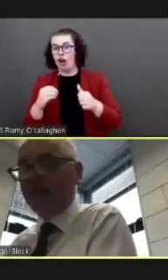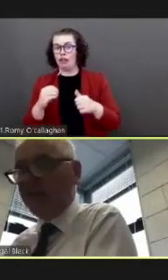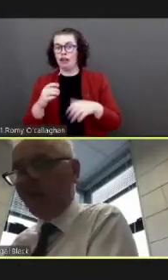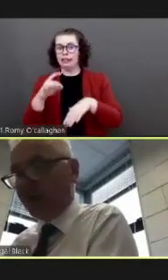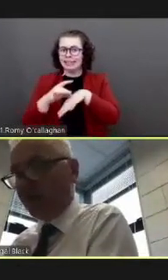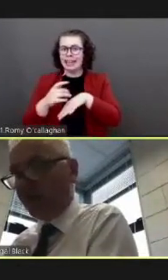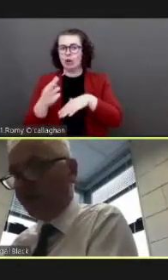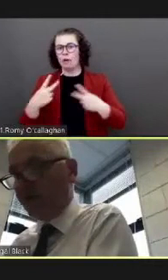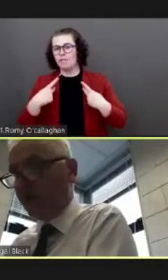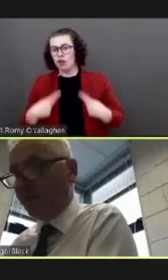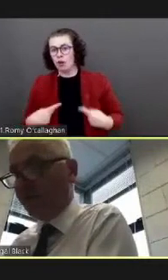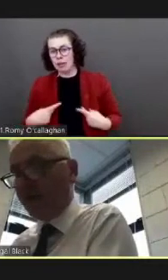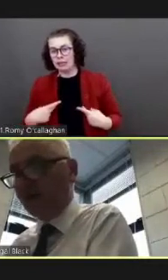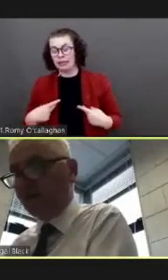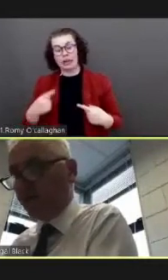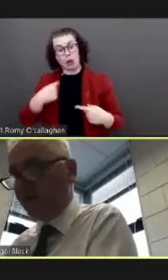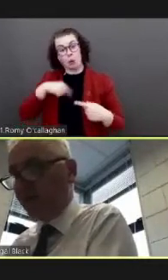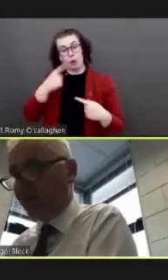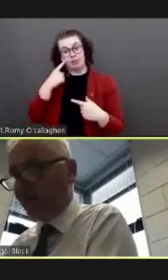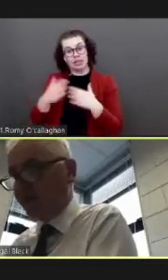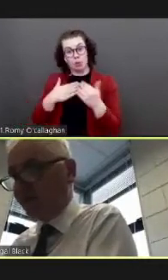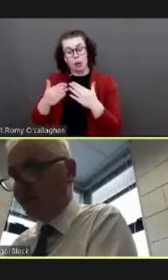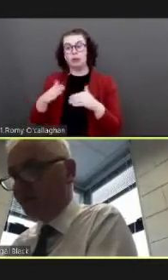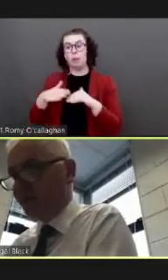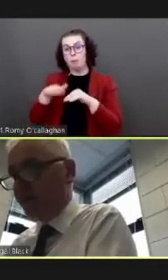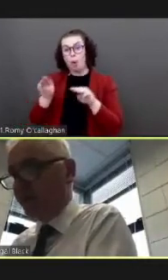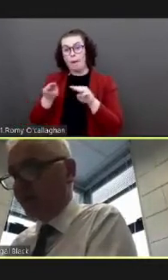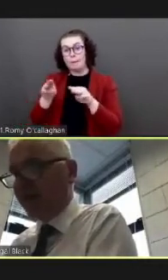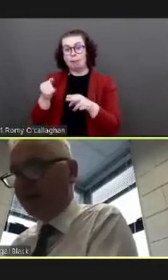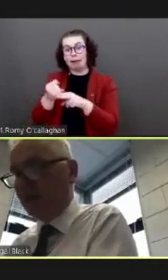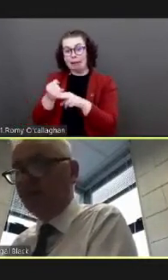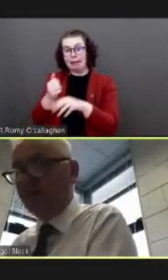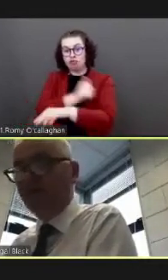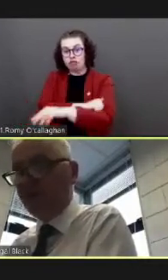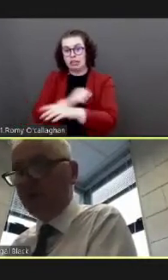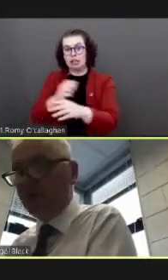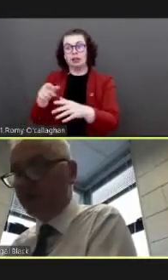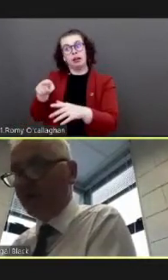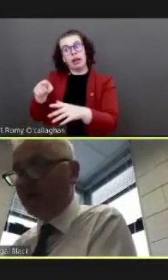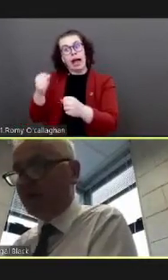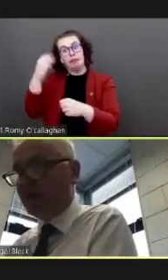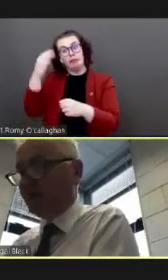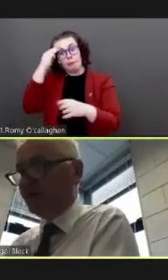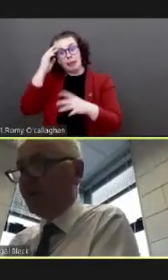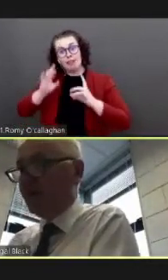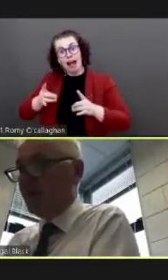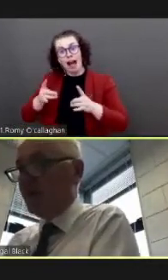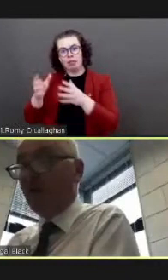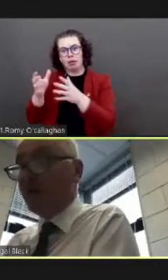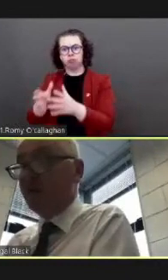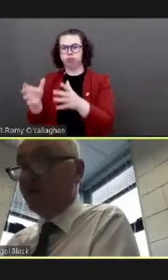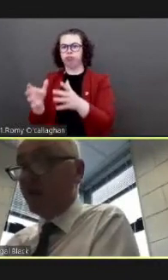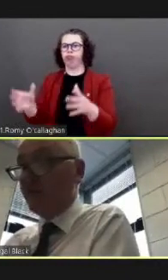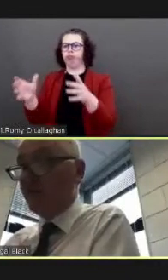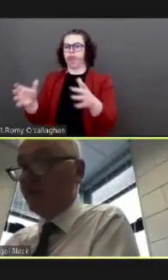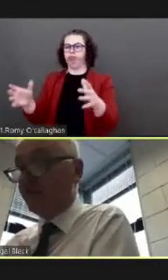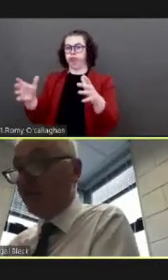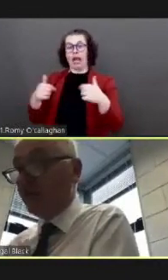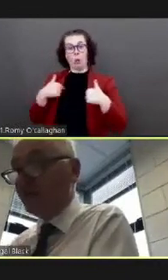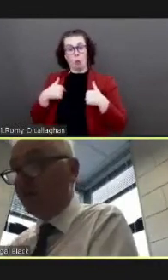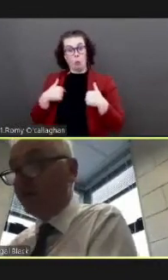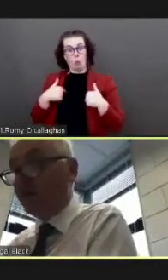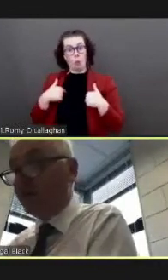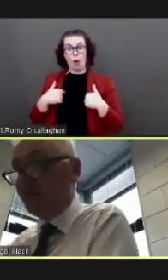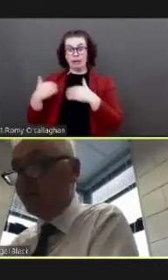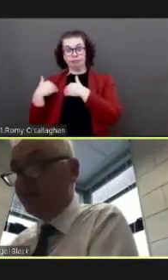a significant increase in the number of persons committed to prison presenting with severe and enduring mental illness. And we're not a therapeutic environment,